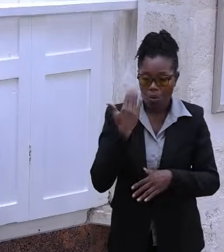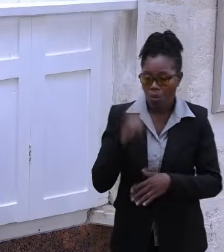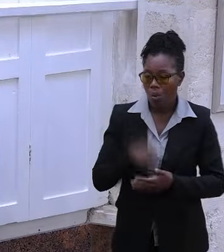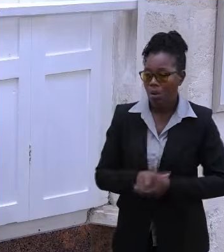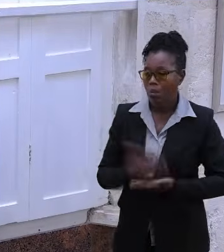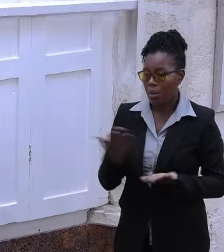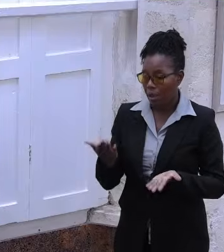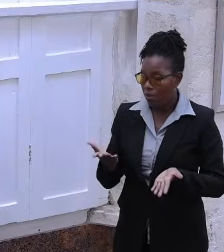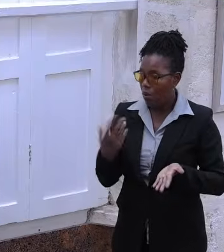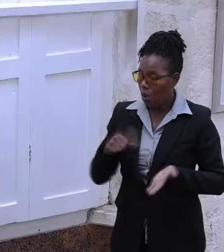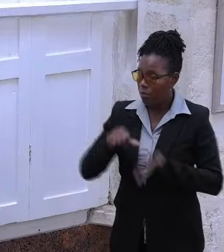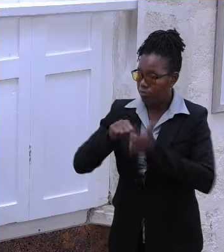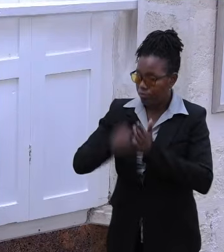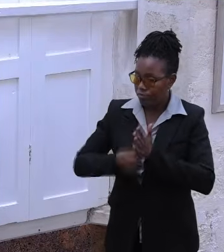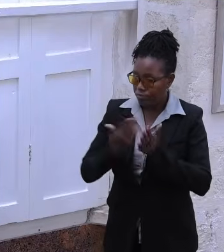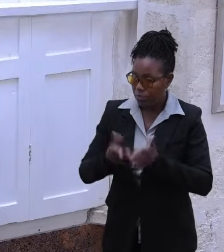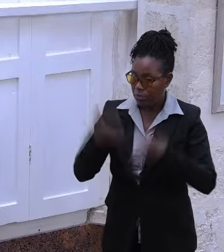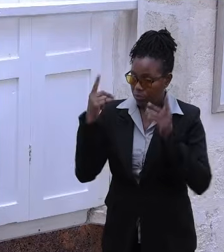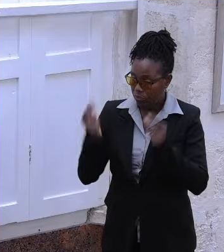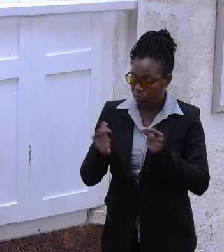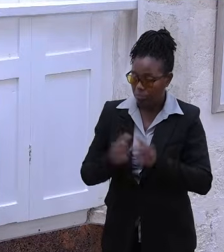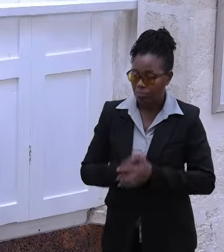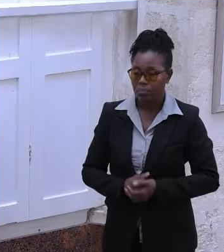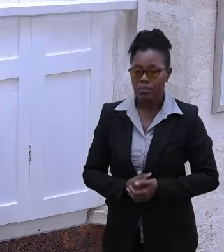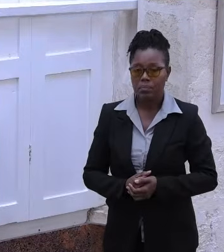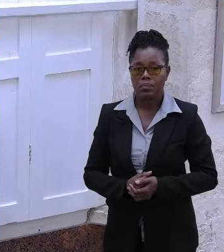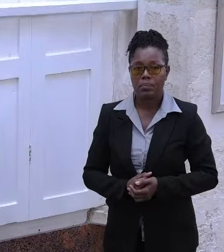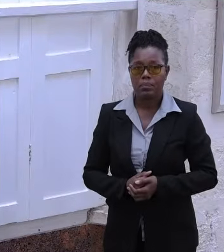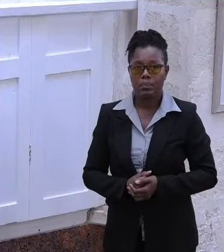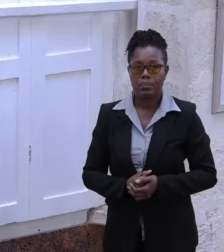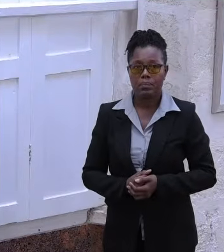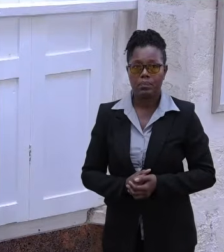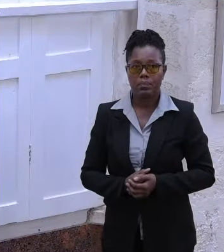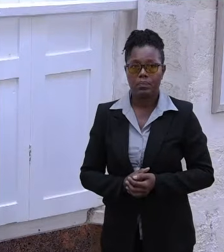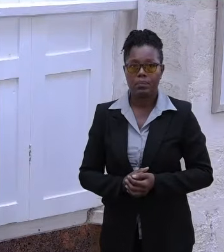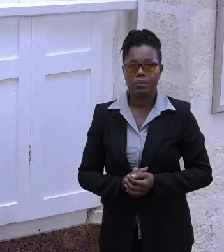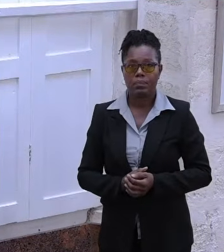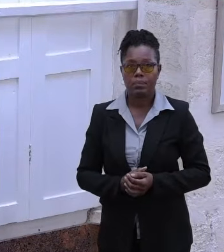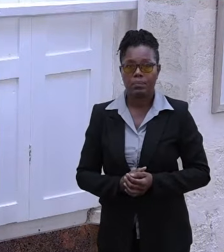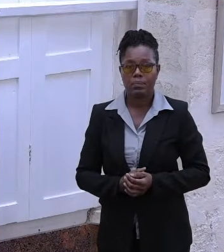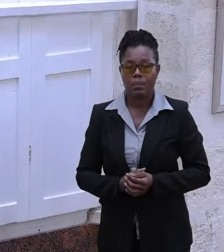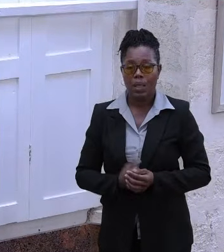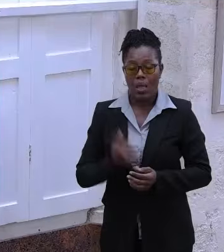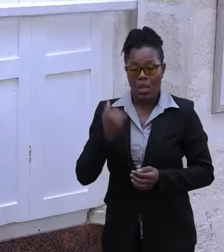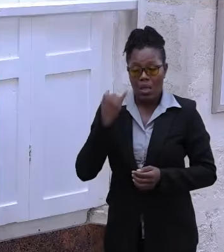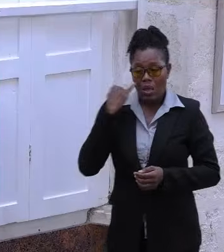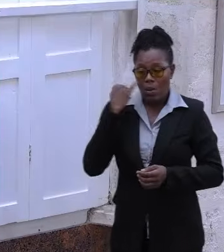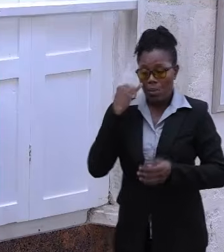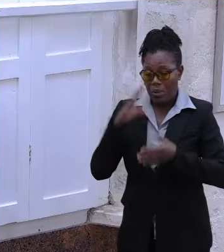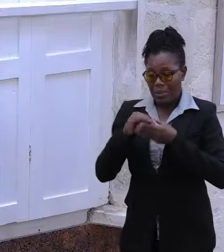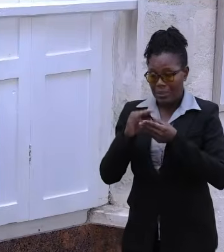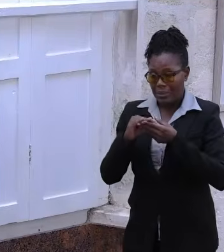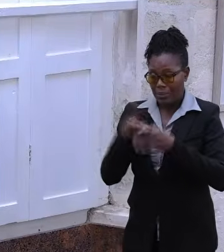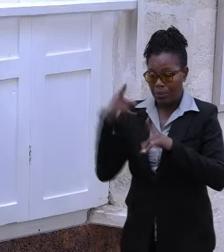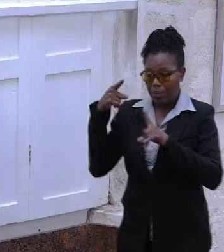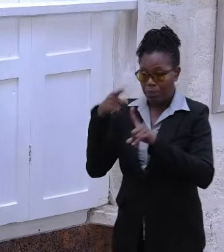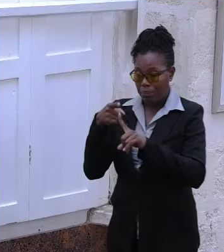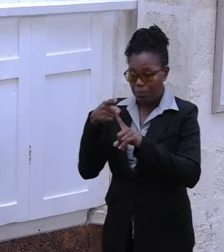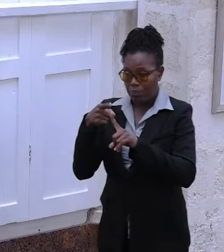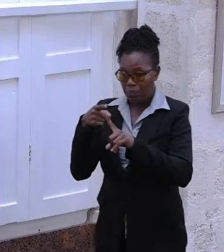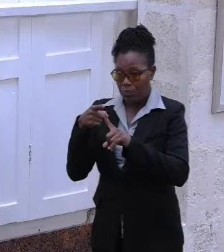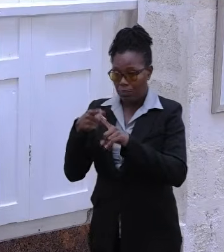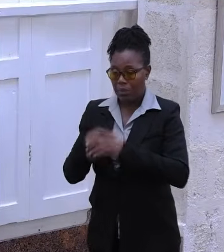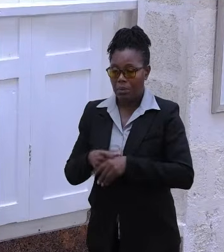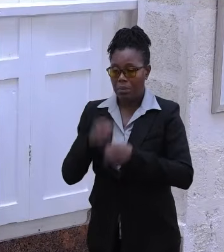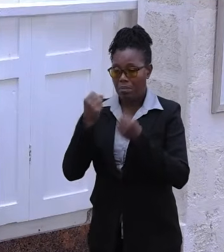address it as fast as possible. If I may interject, the point was made, I think, by a number